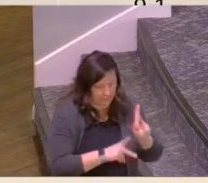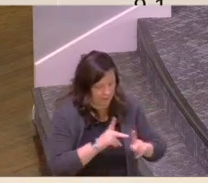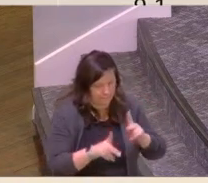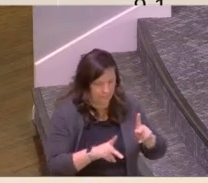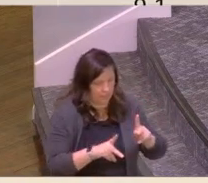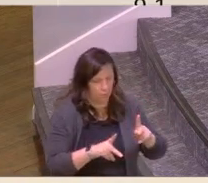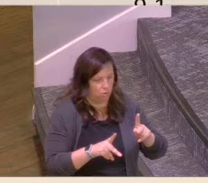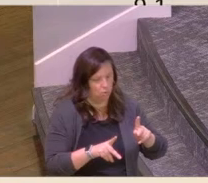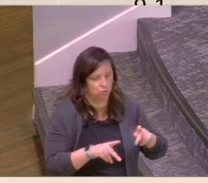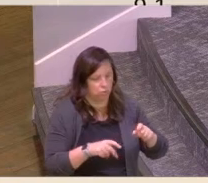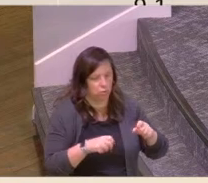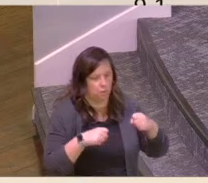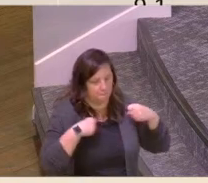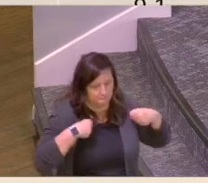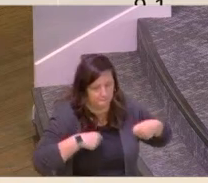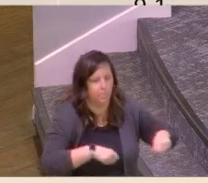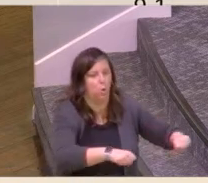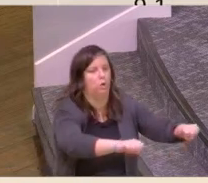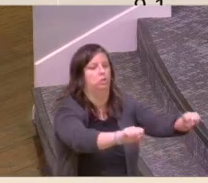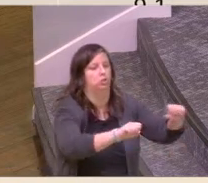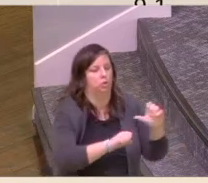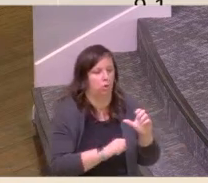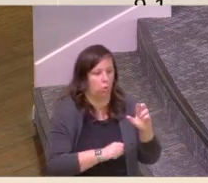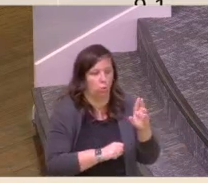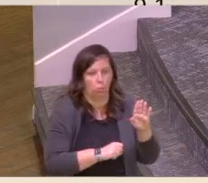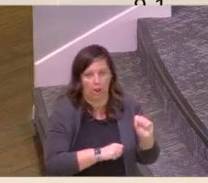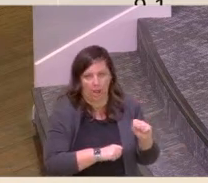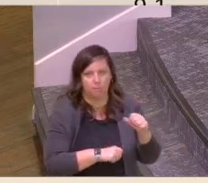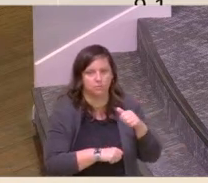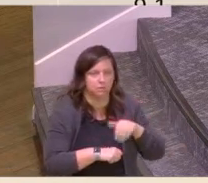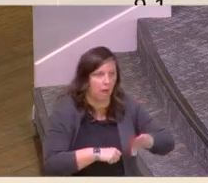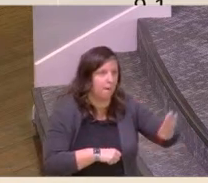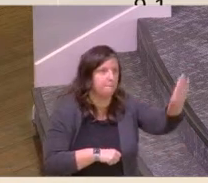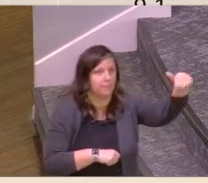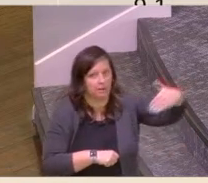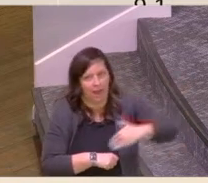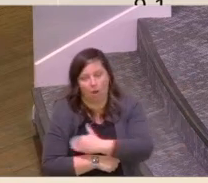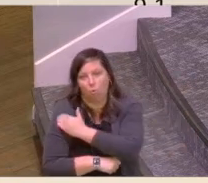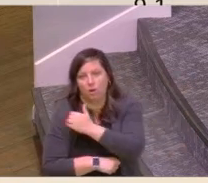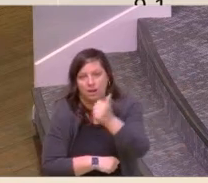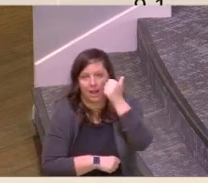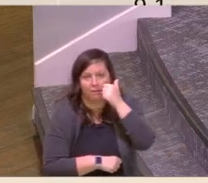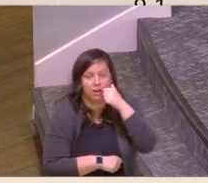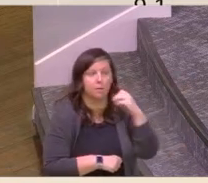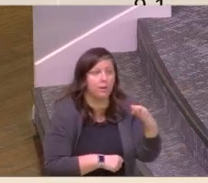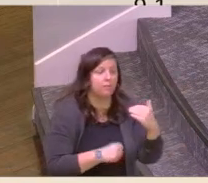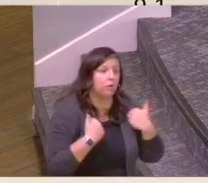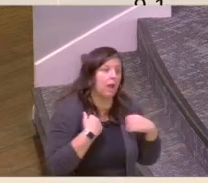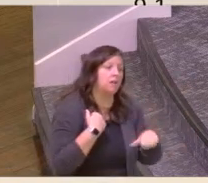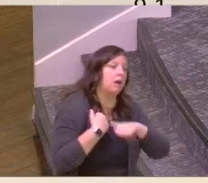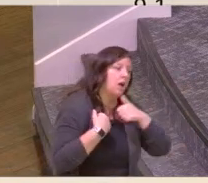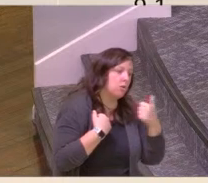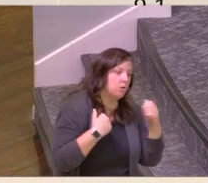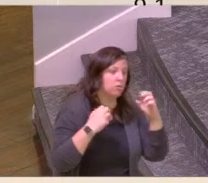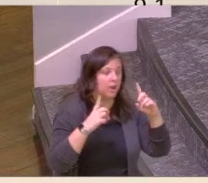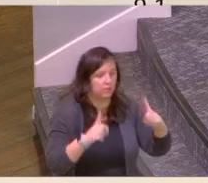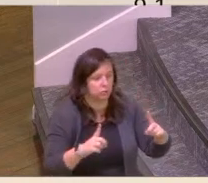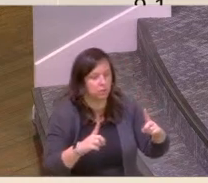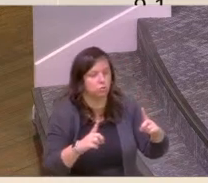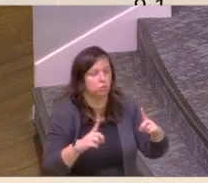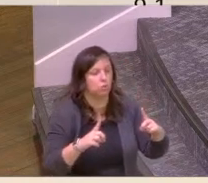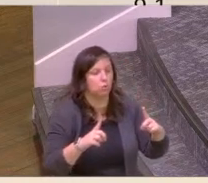down a ramp every day. But if we could have another educational purpose that had older kids who were able to walk that